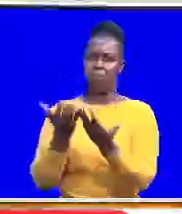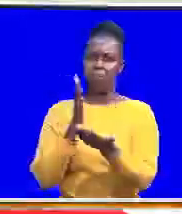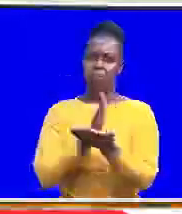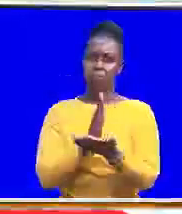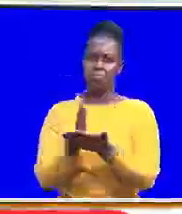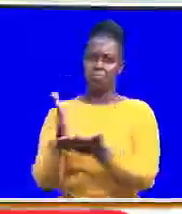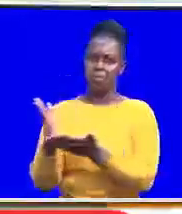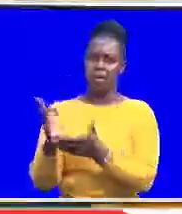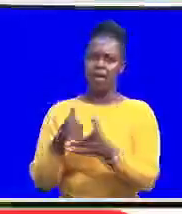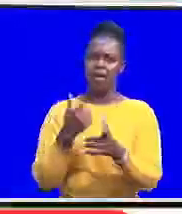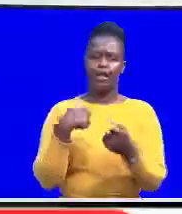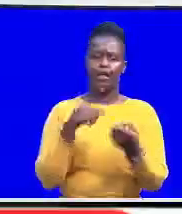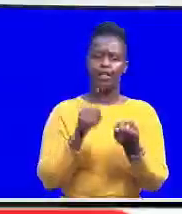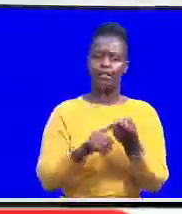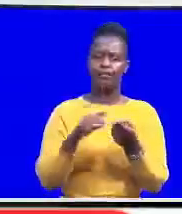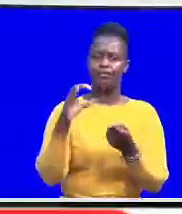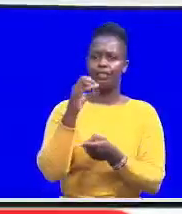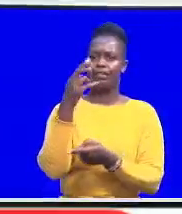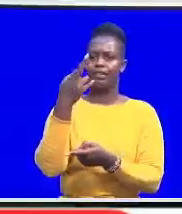then carrots,